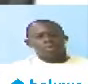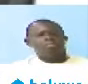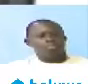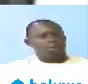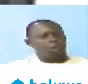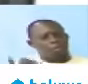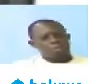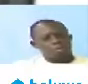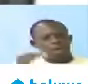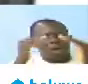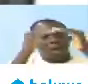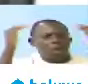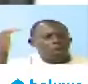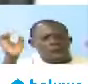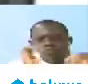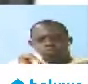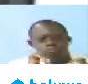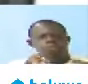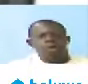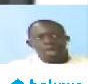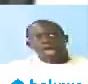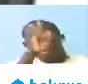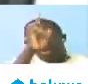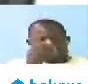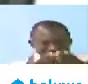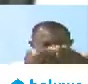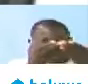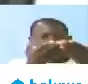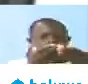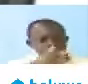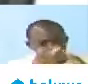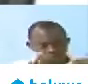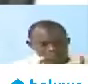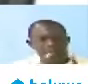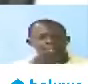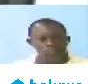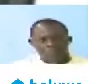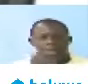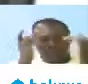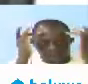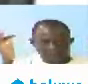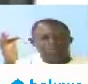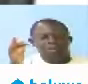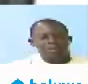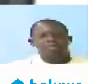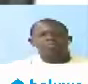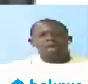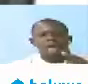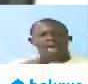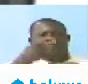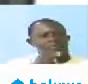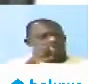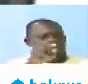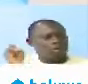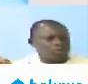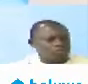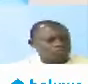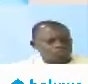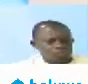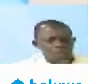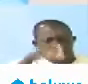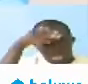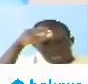Well, people are not equal. God has endowed some people with something. So after that Dara in Kanuma? Brio